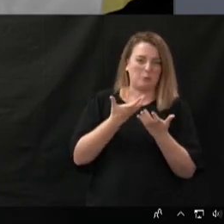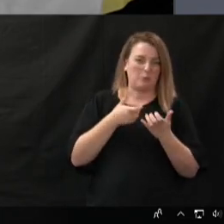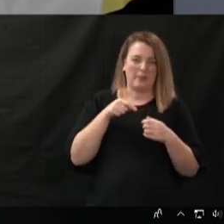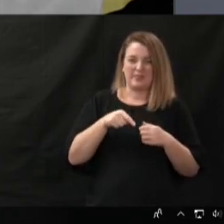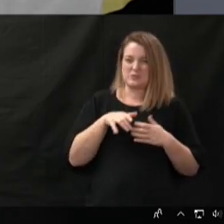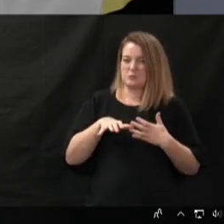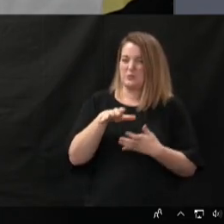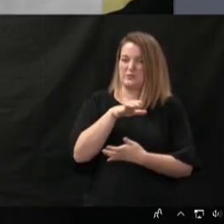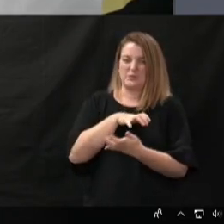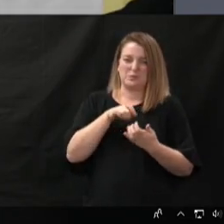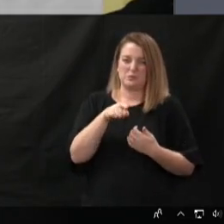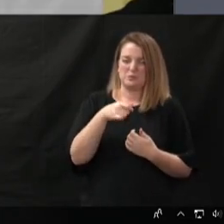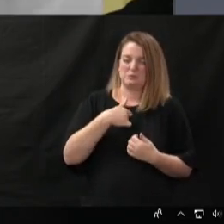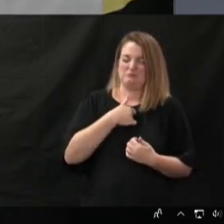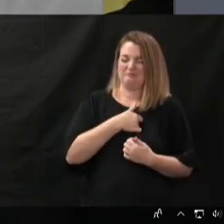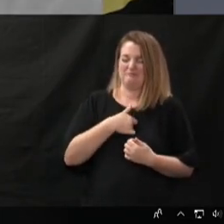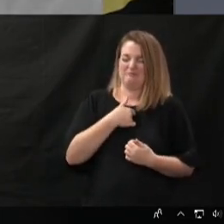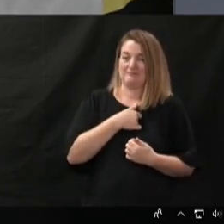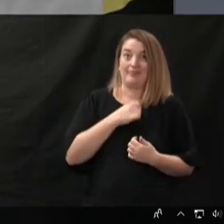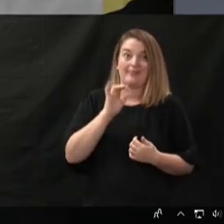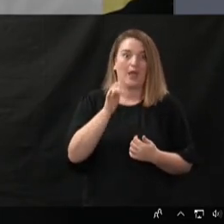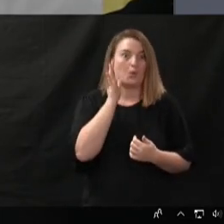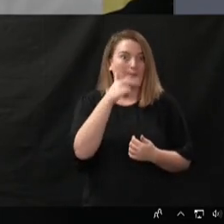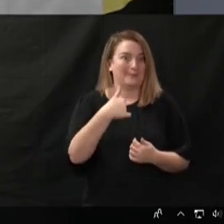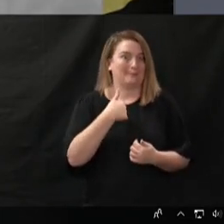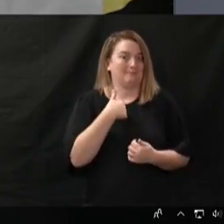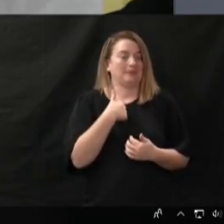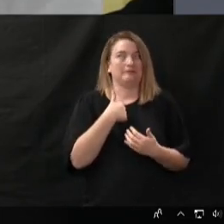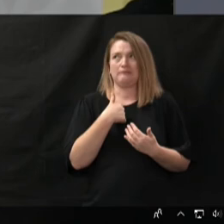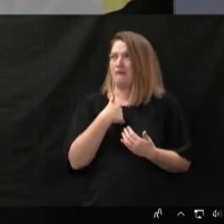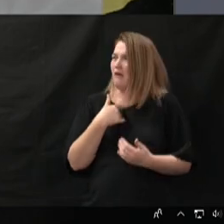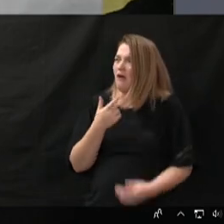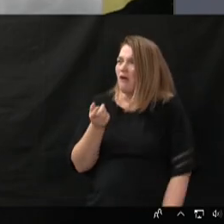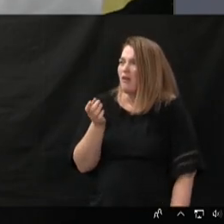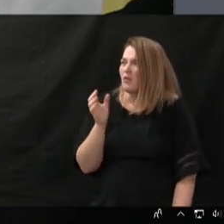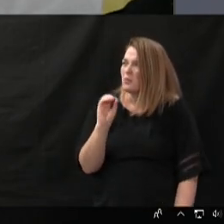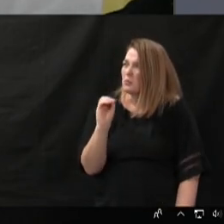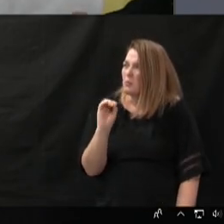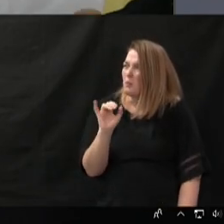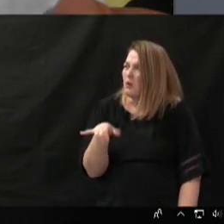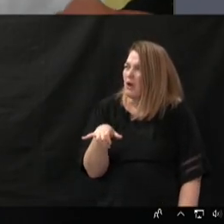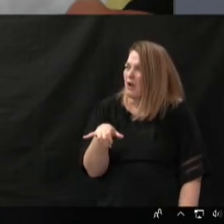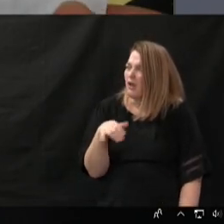you. That would be me. I'd be like, what? There isn't a Y?